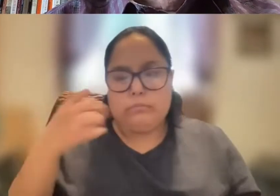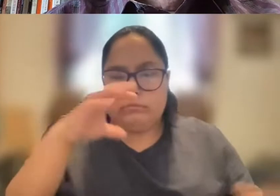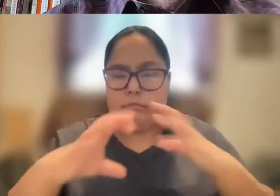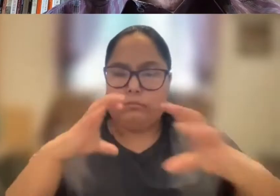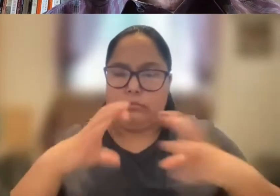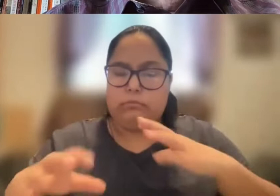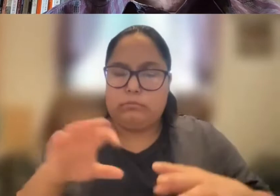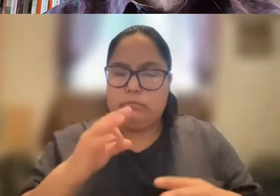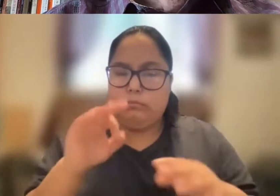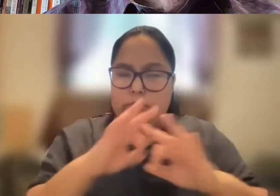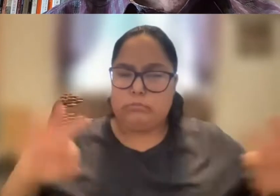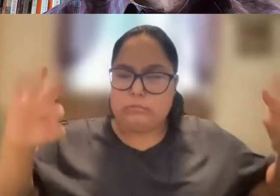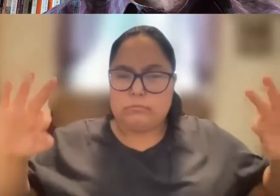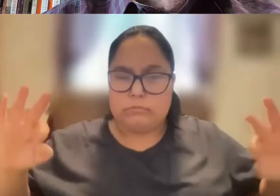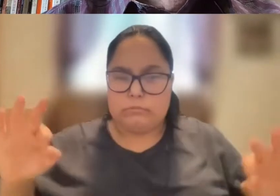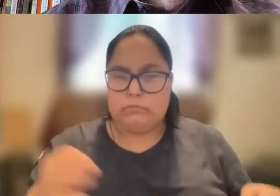communicate freely.